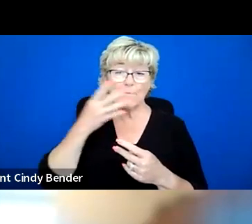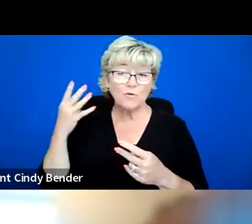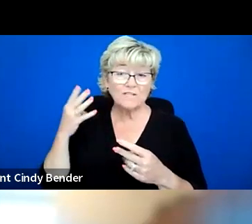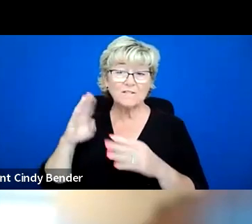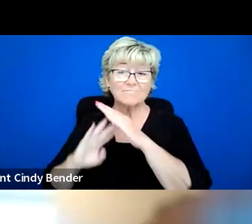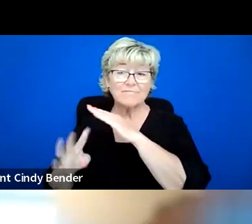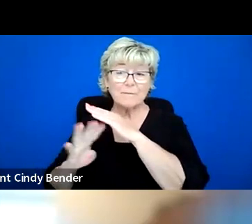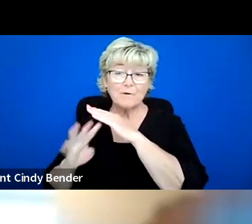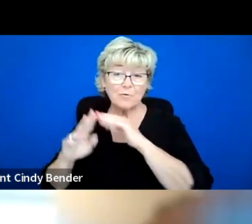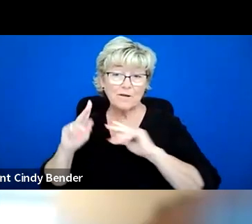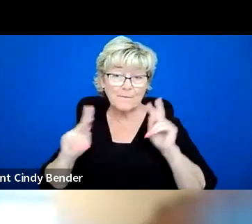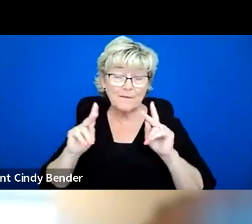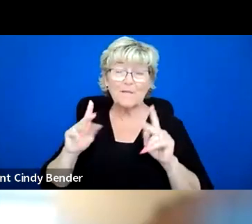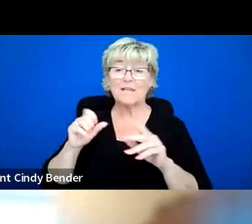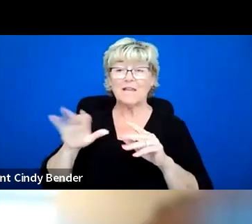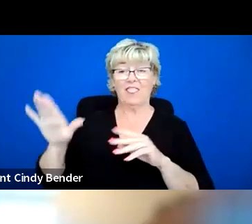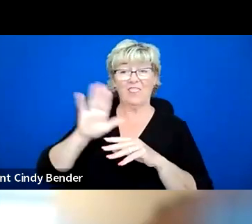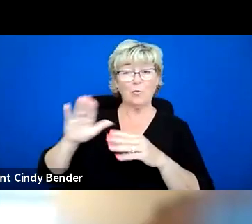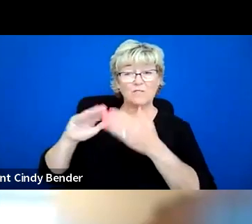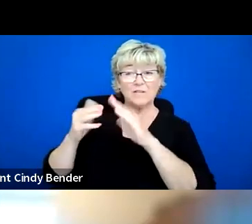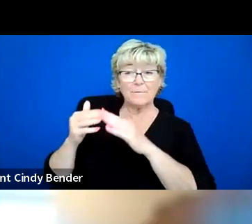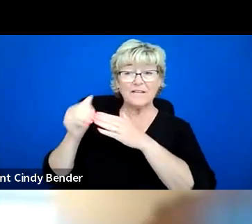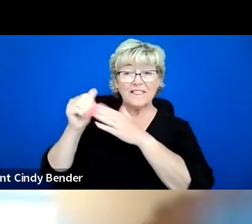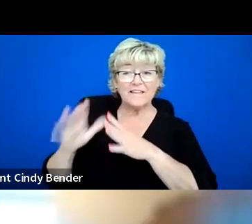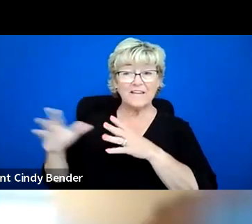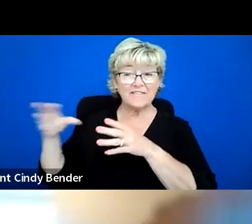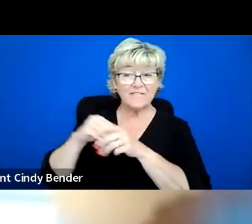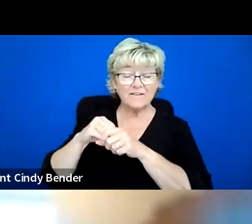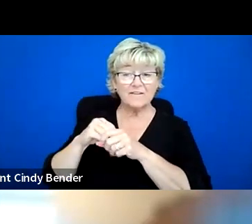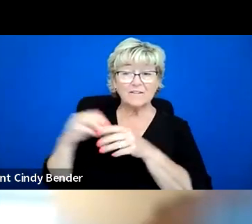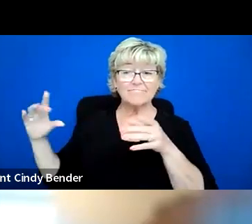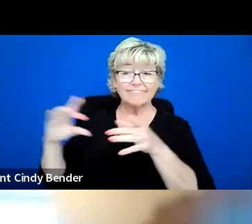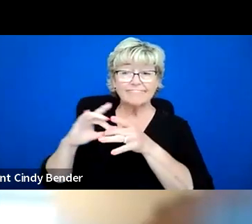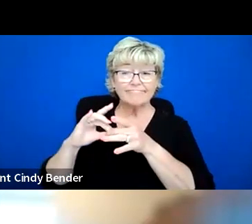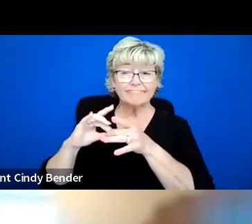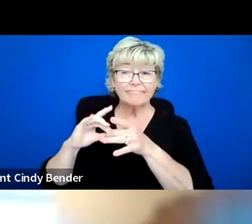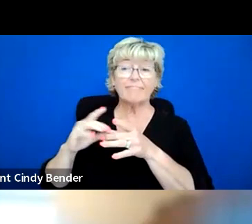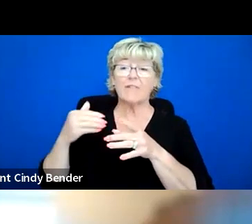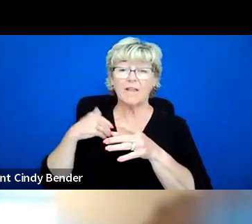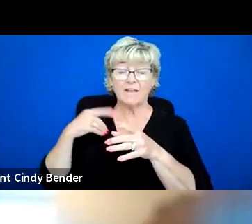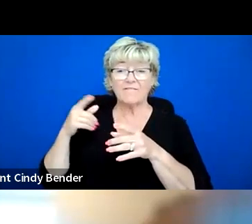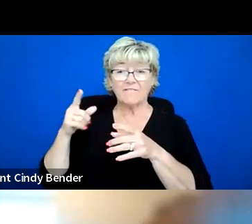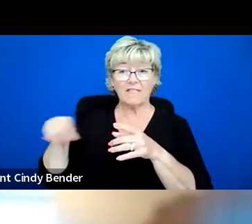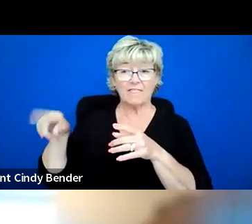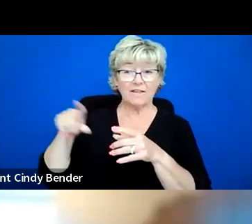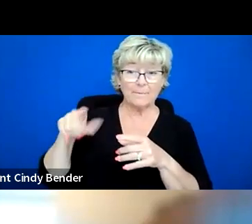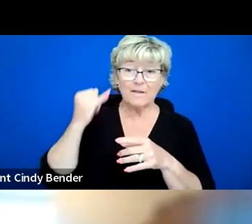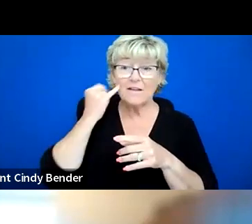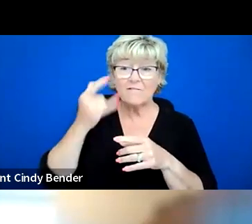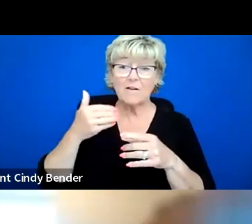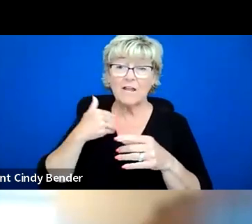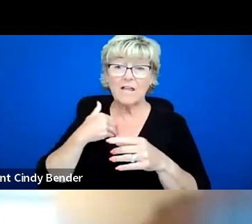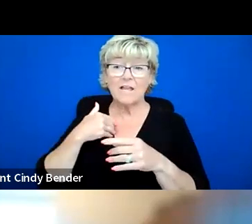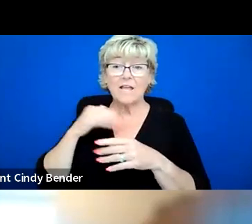those community leaders involved and connecting with them, having them on, if you have a